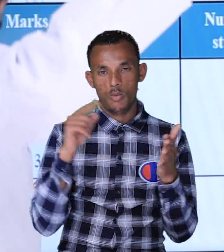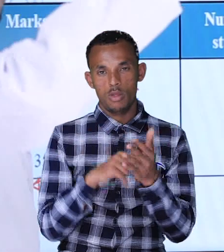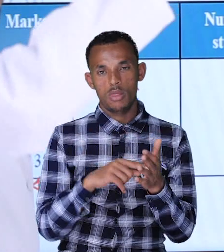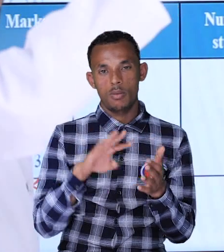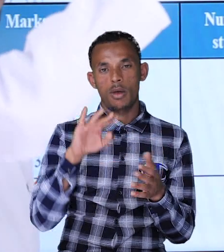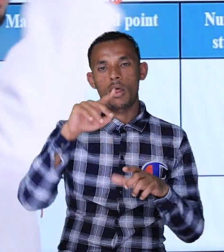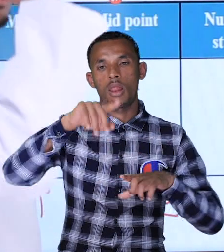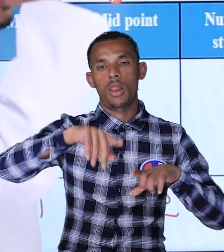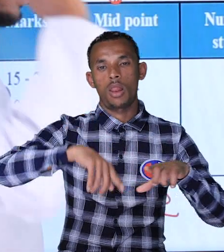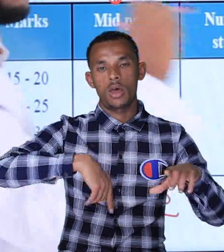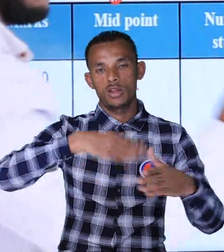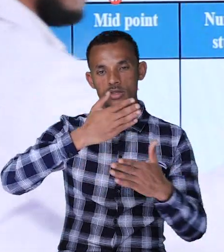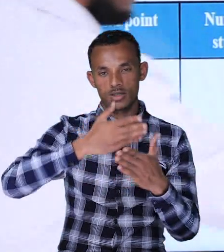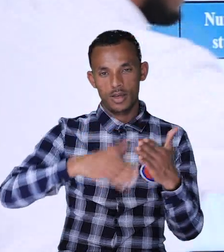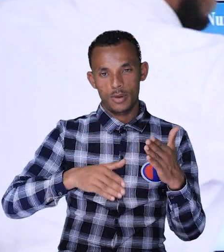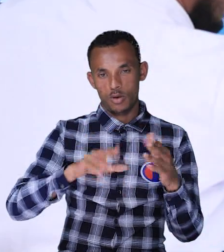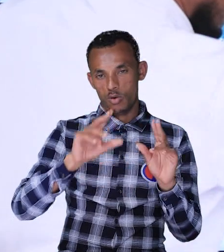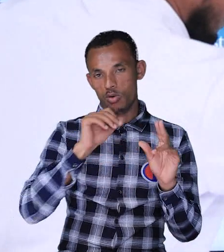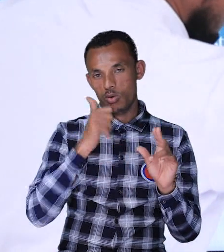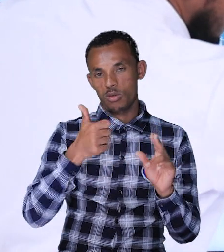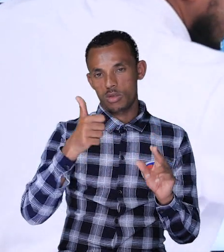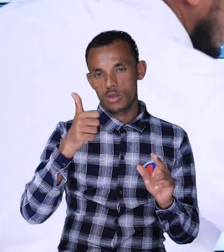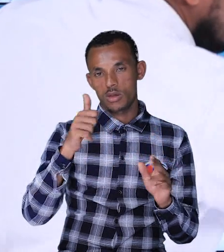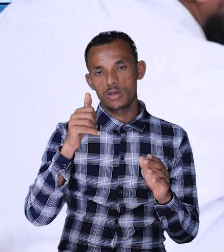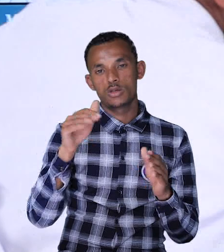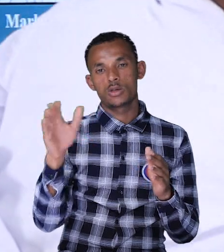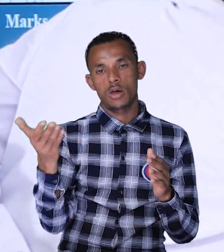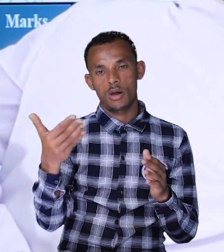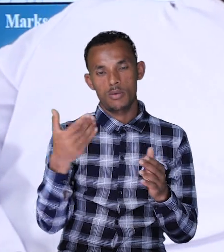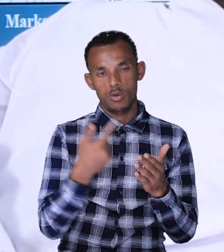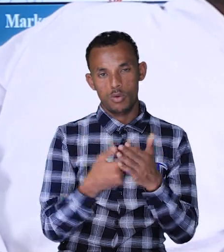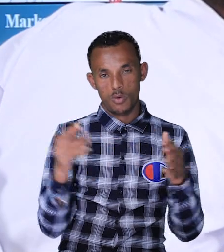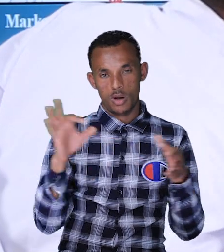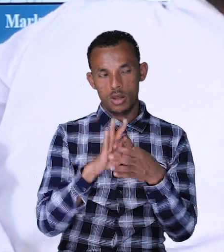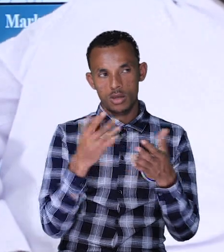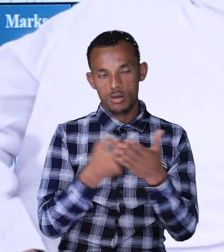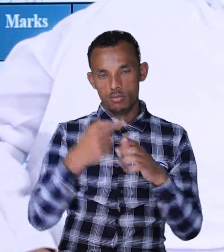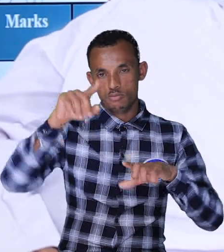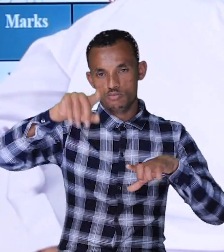by line segment, okay? Not a smooth curve. So you'll have this one, you connect like this,